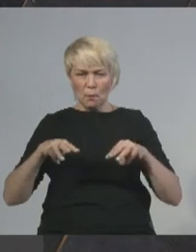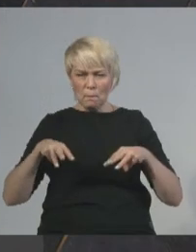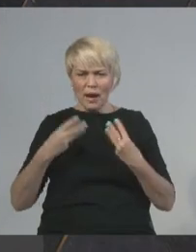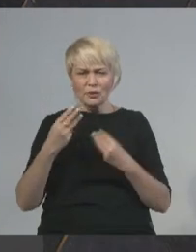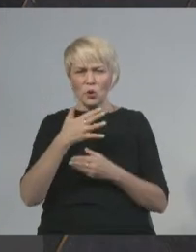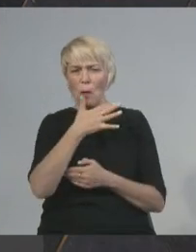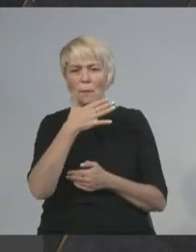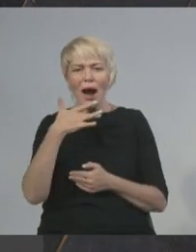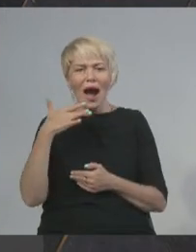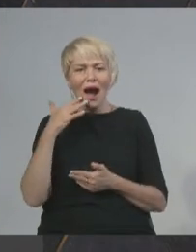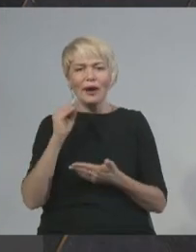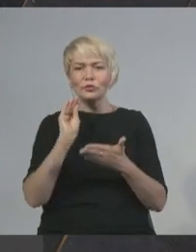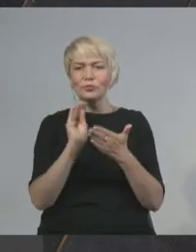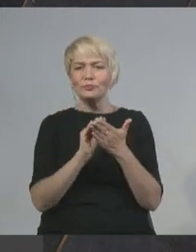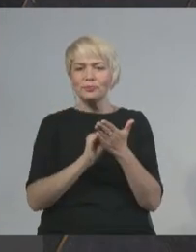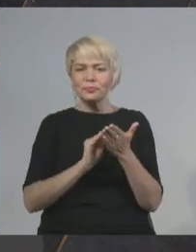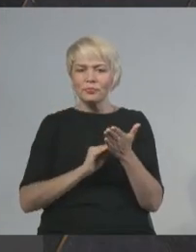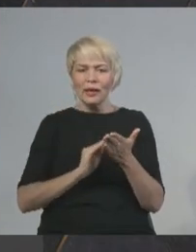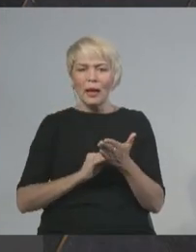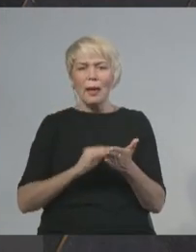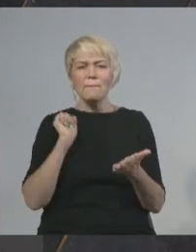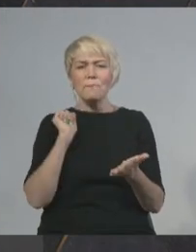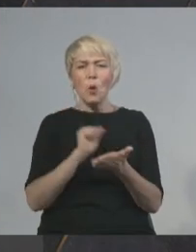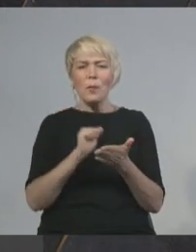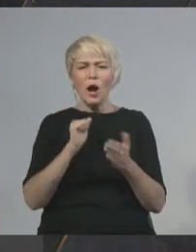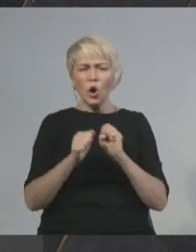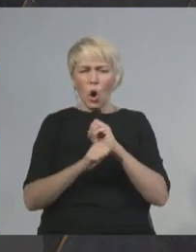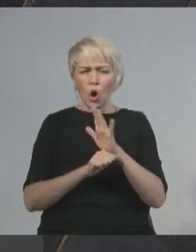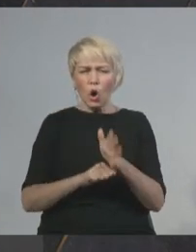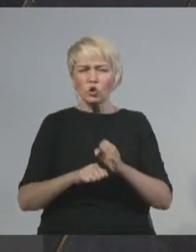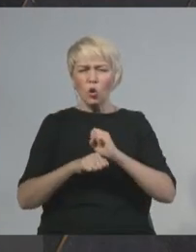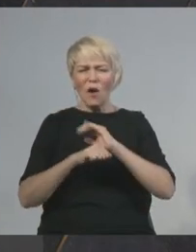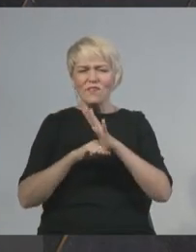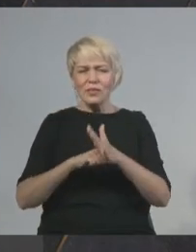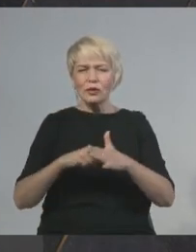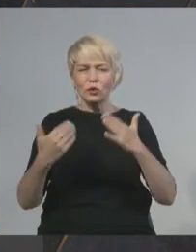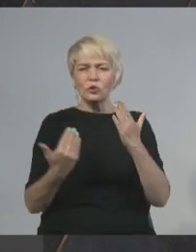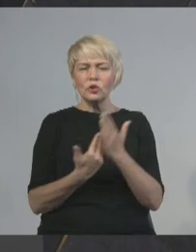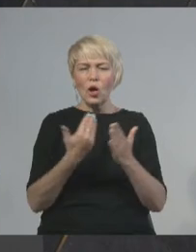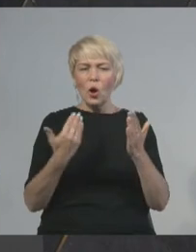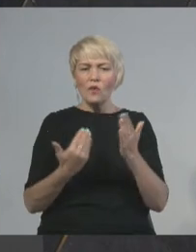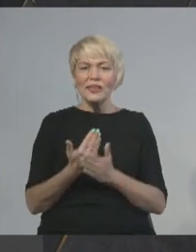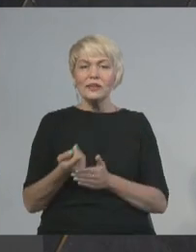if the media writes a lot about coronavirus